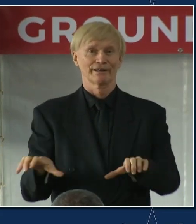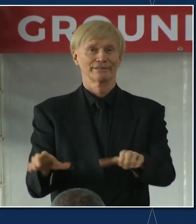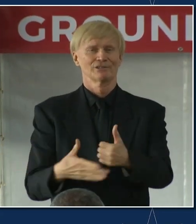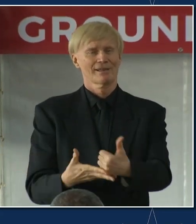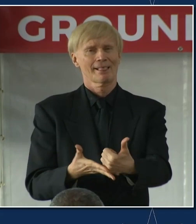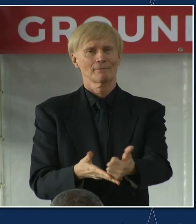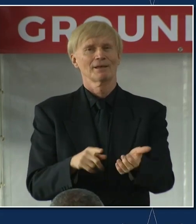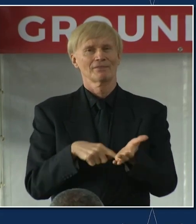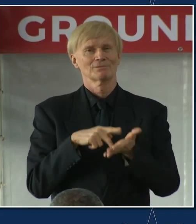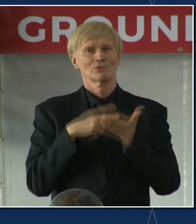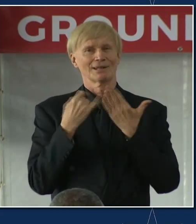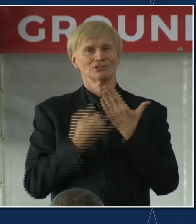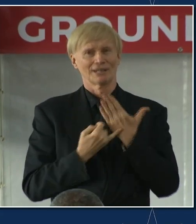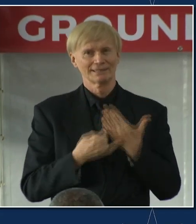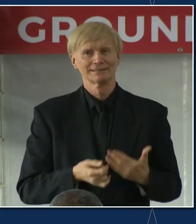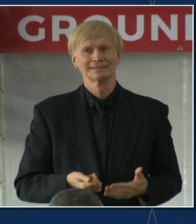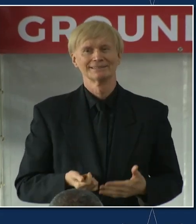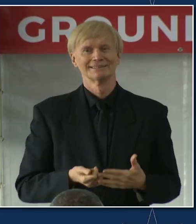this project.